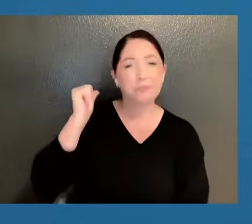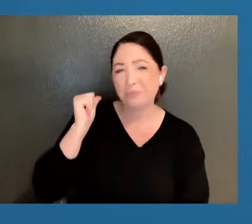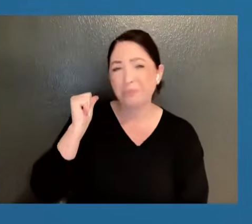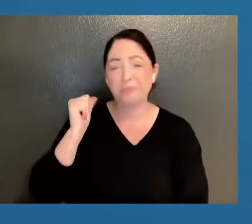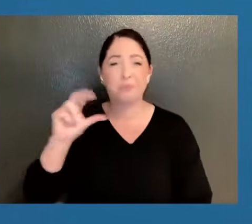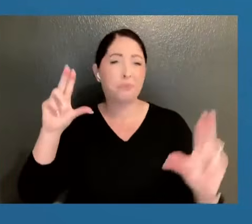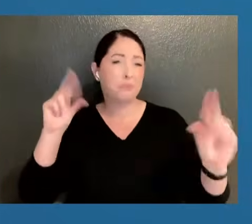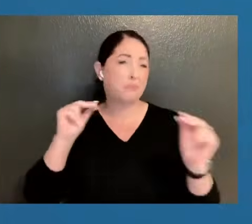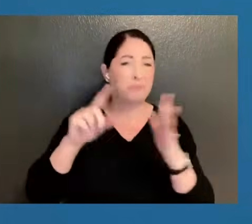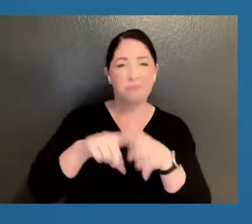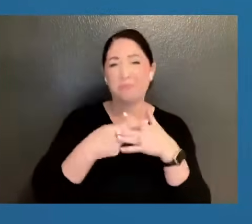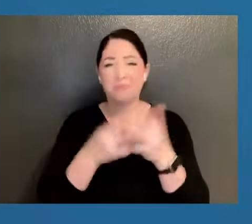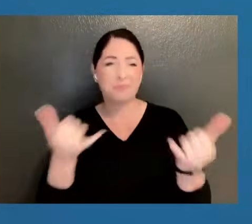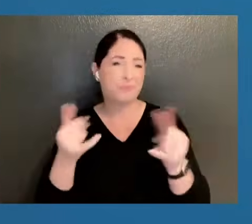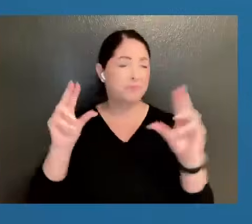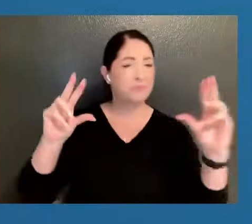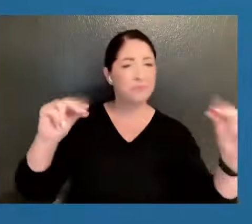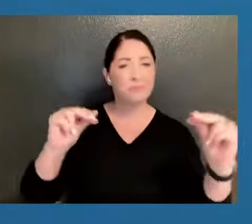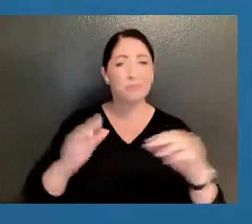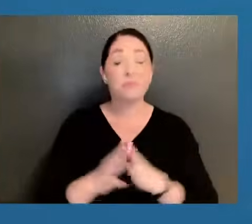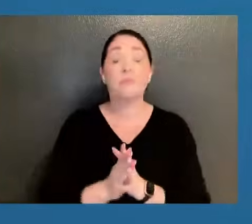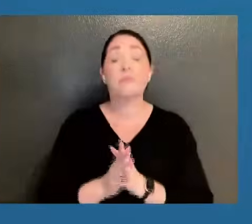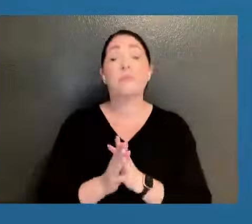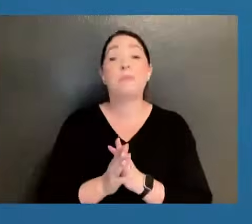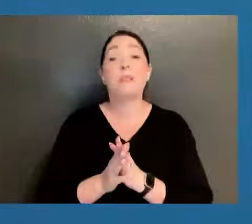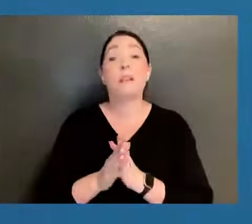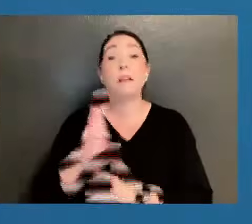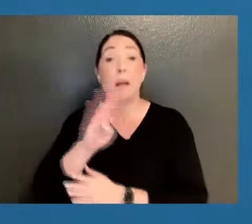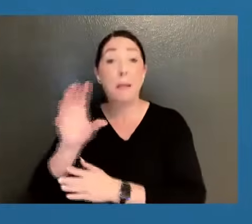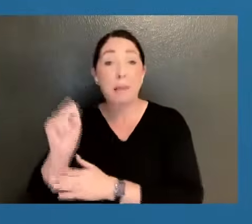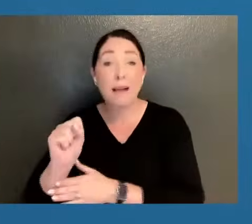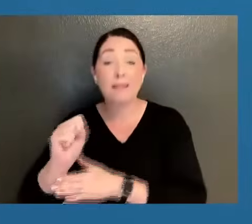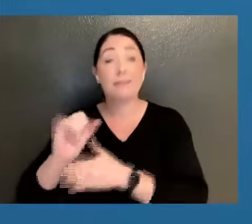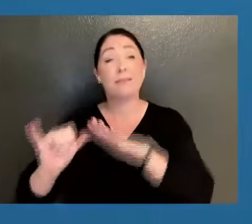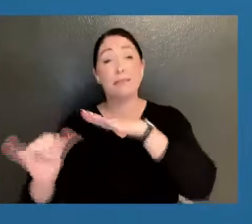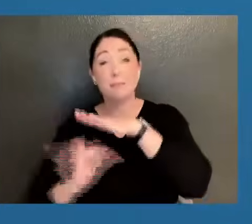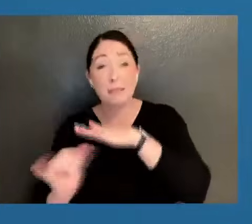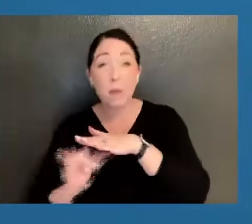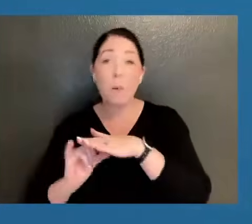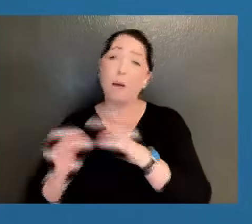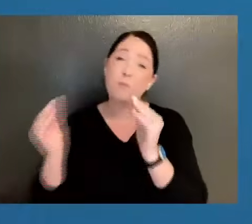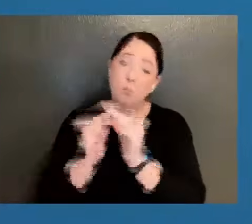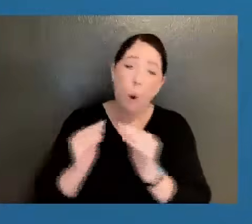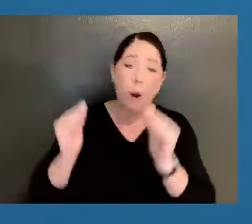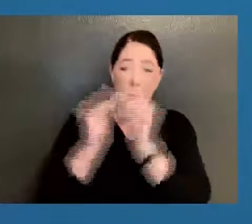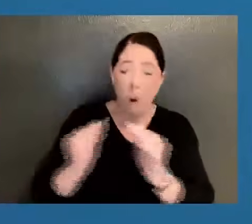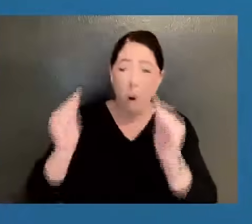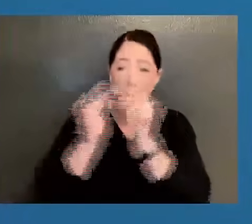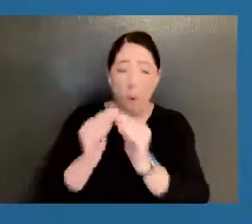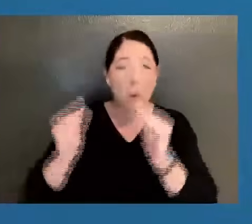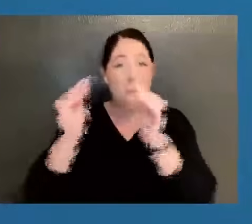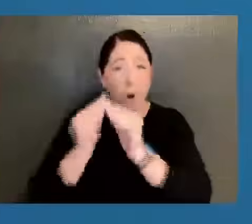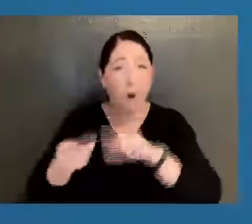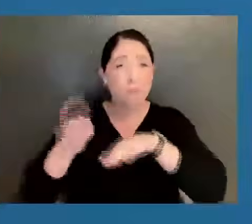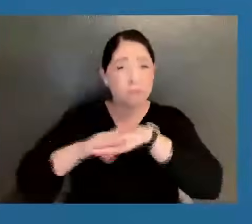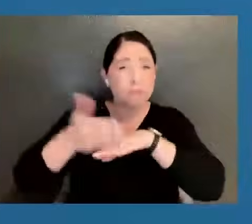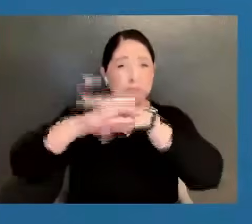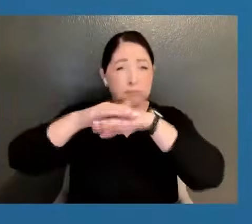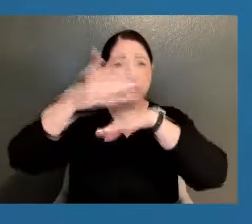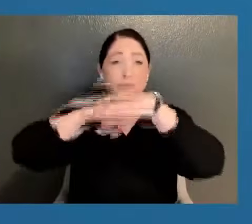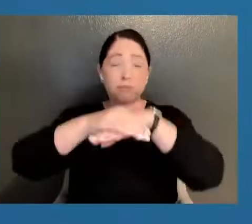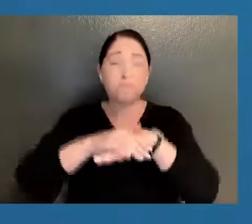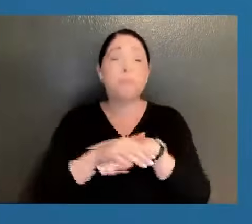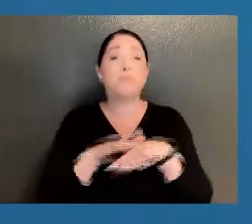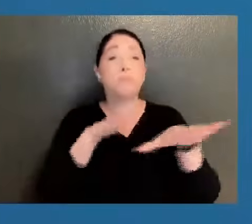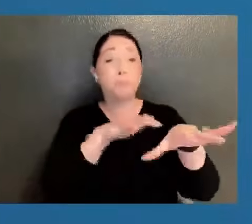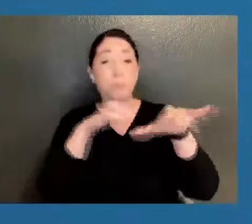start now. Our buses and subways are going faster and more people are taking them than ever before. Traffic down and business is up. Can I hear that